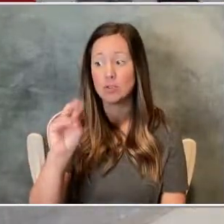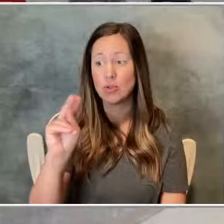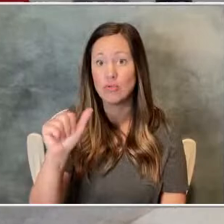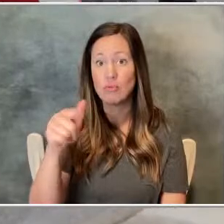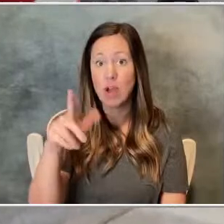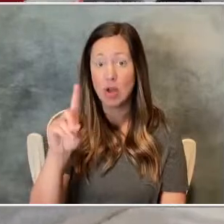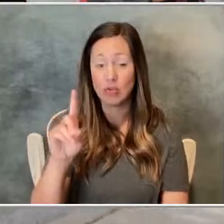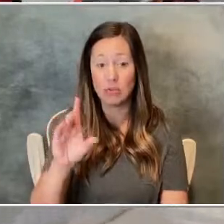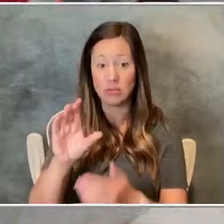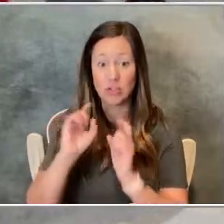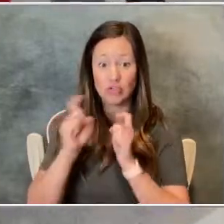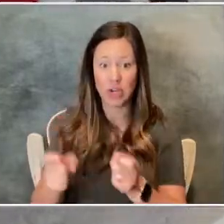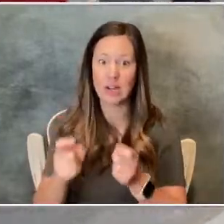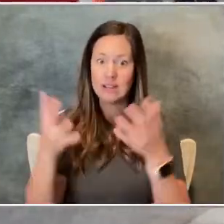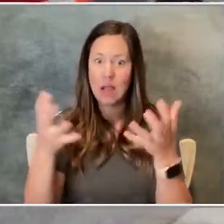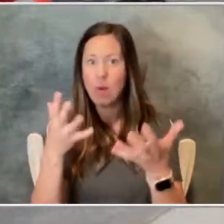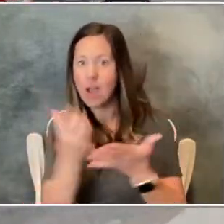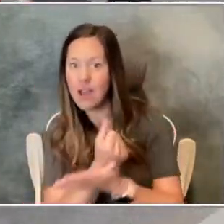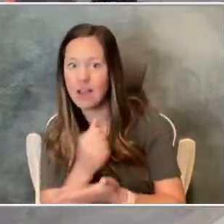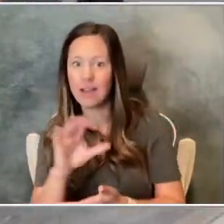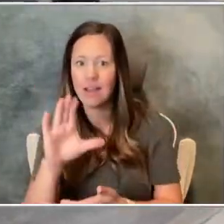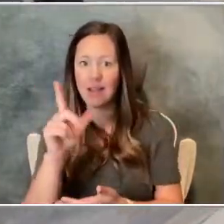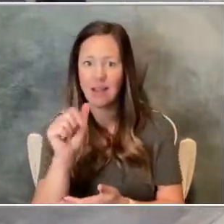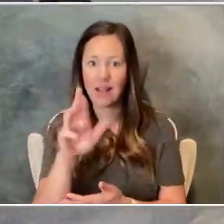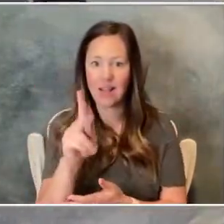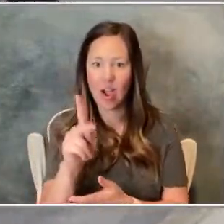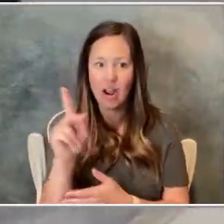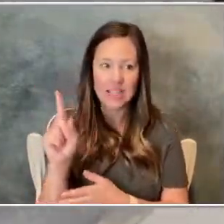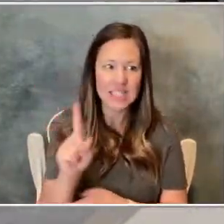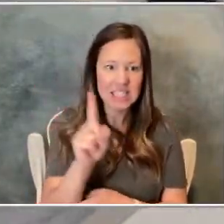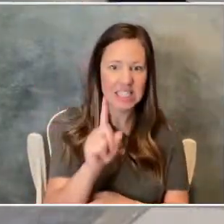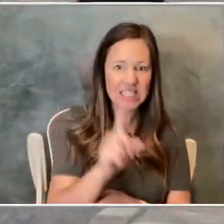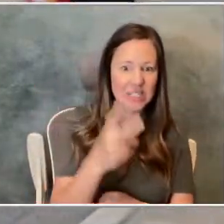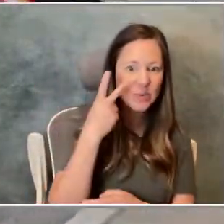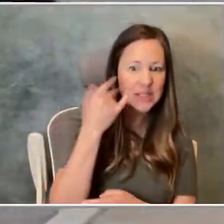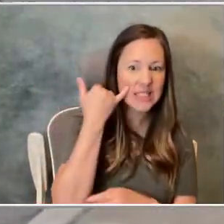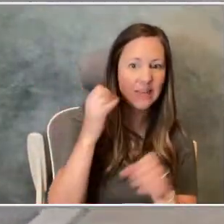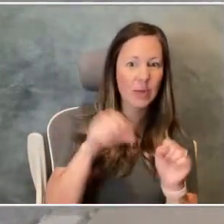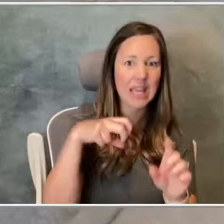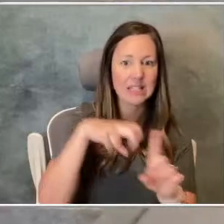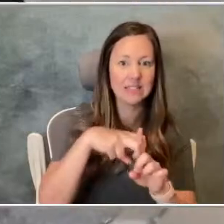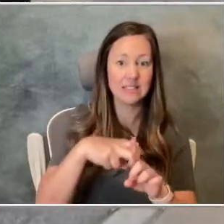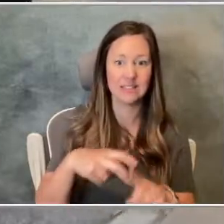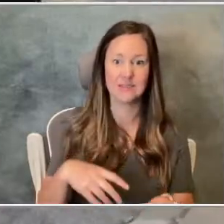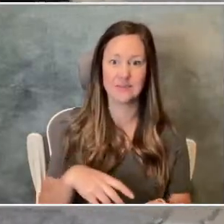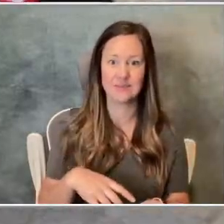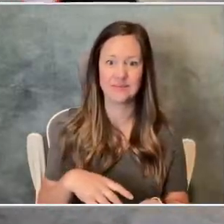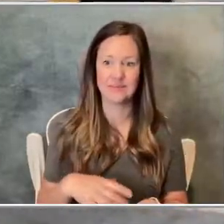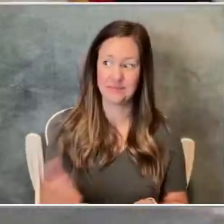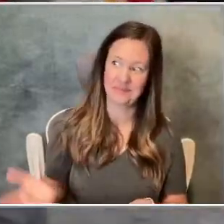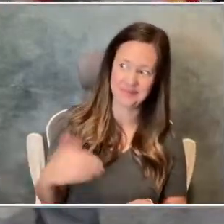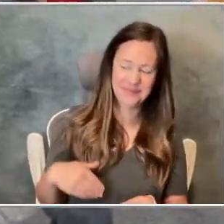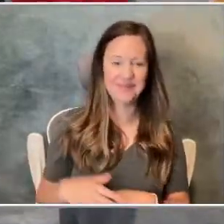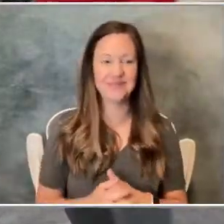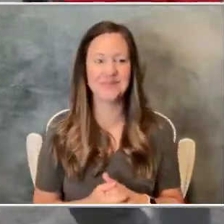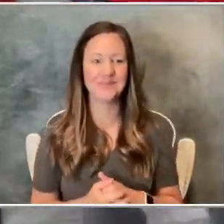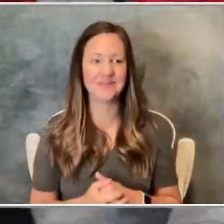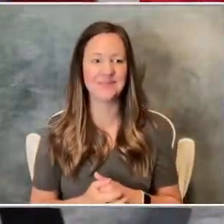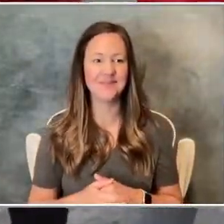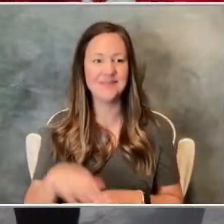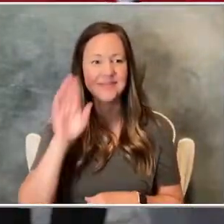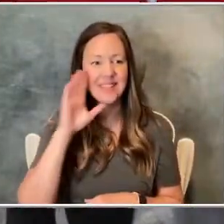try to grab Clark Hunt. Want to walk with me? Let's see if we can snag him. Ladies, want to come with me? All right. Hi,